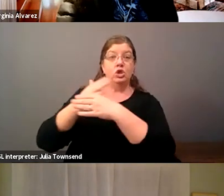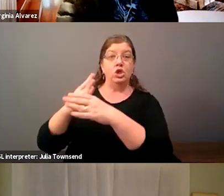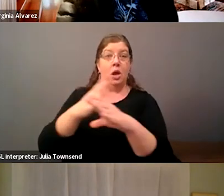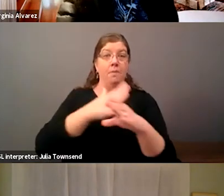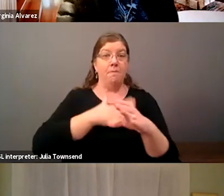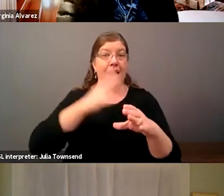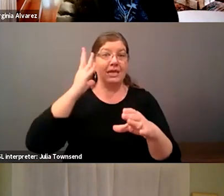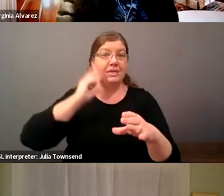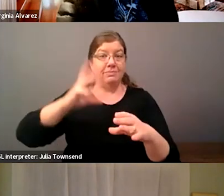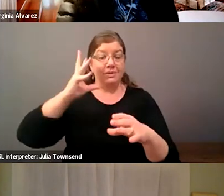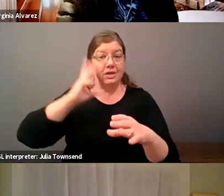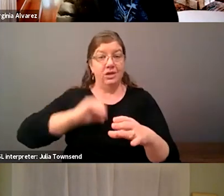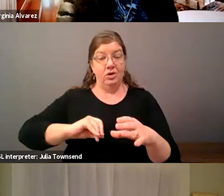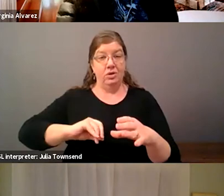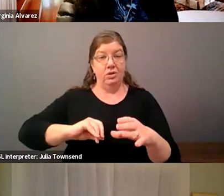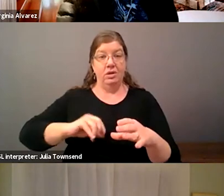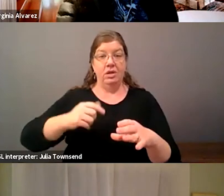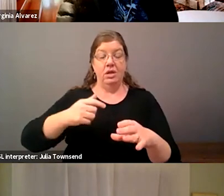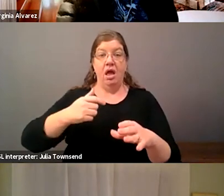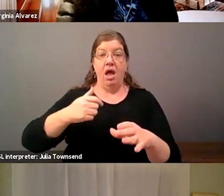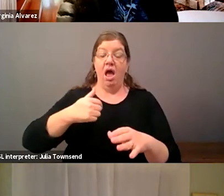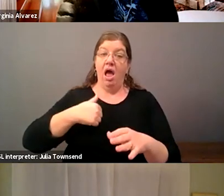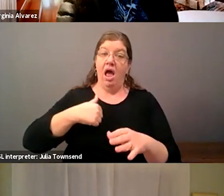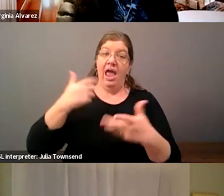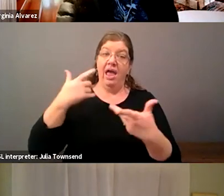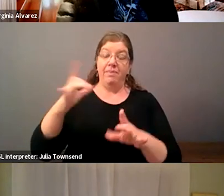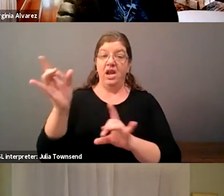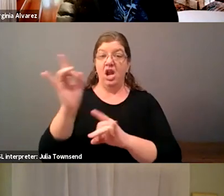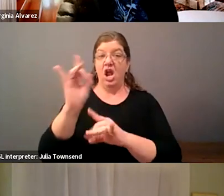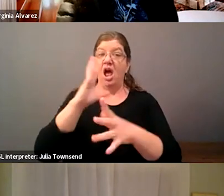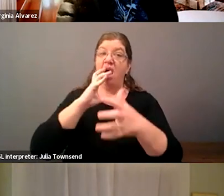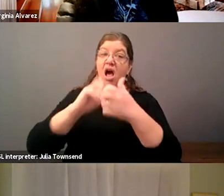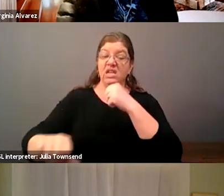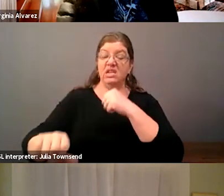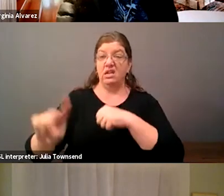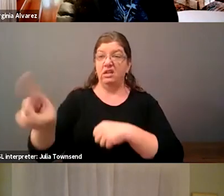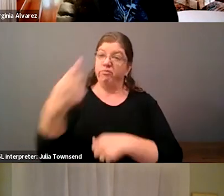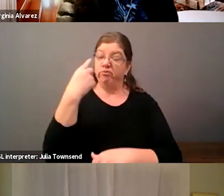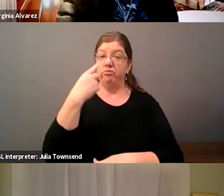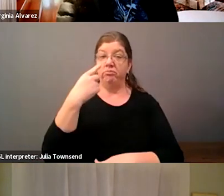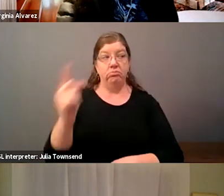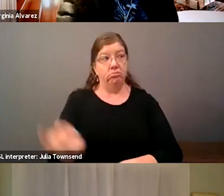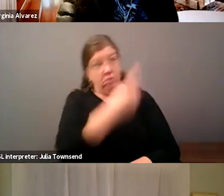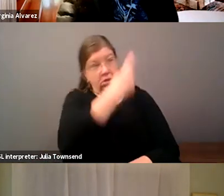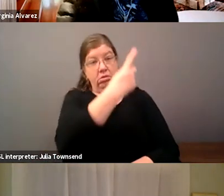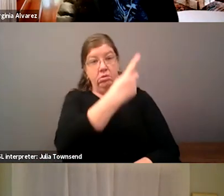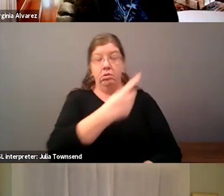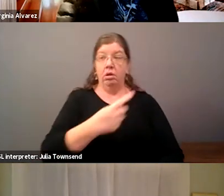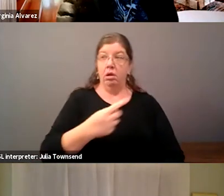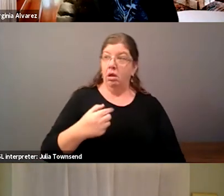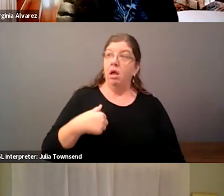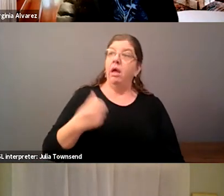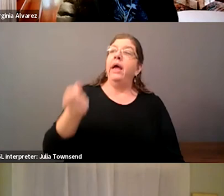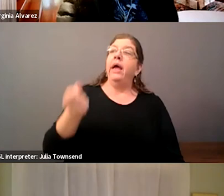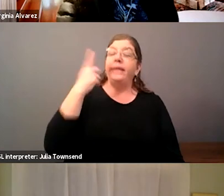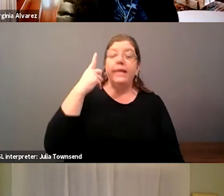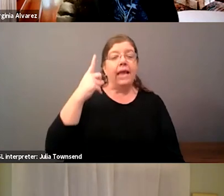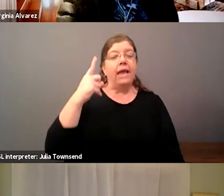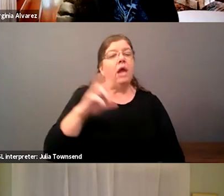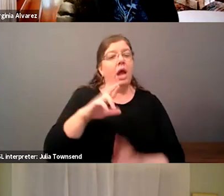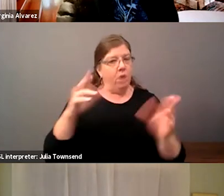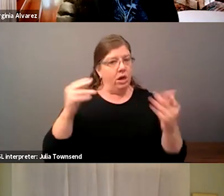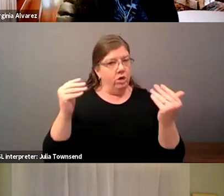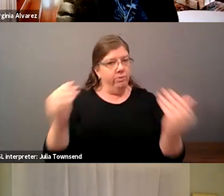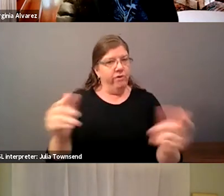um i've actually been hostilely shown the door and you know i get that i'm ready to move on but